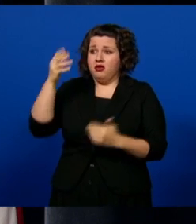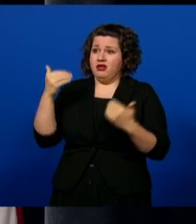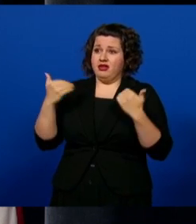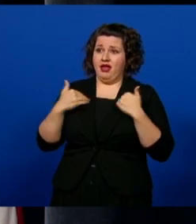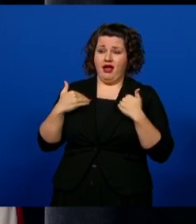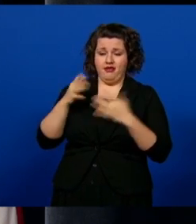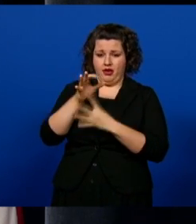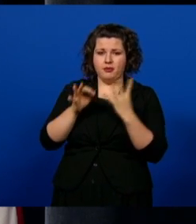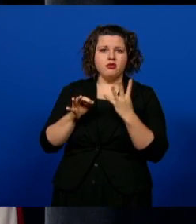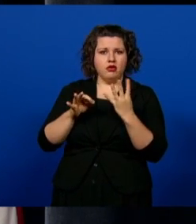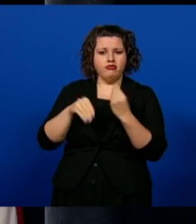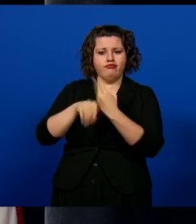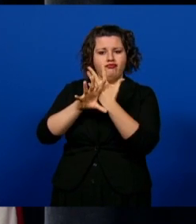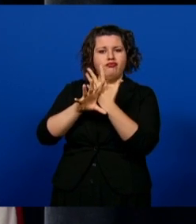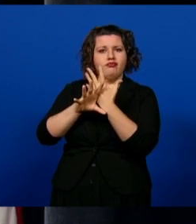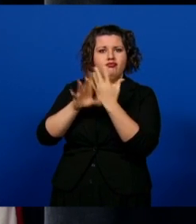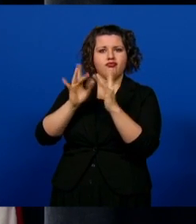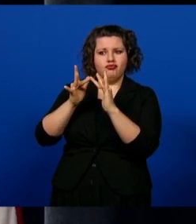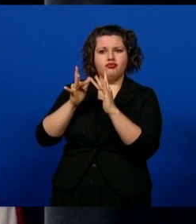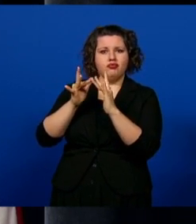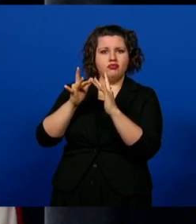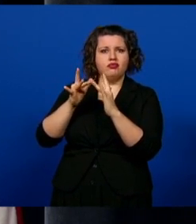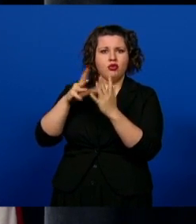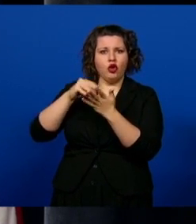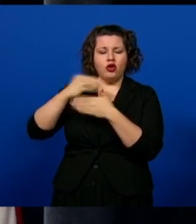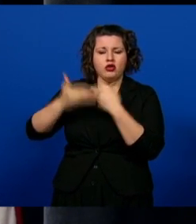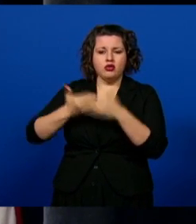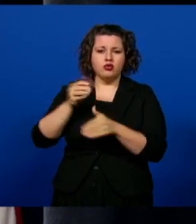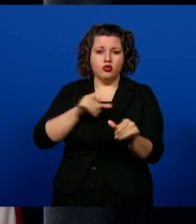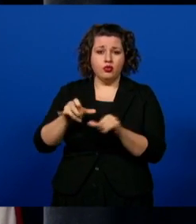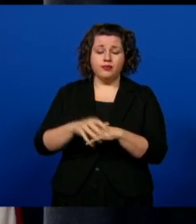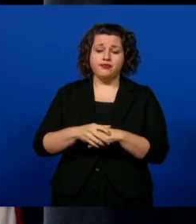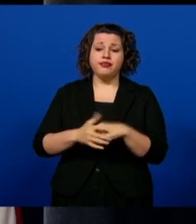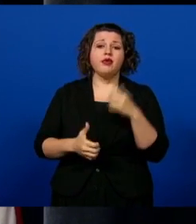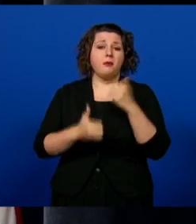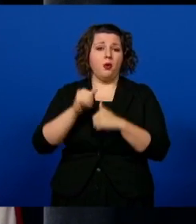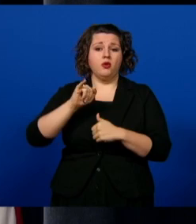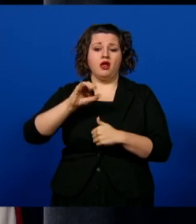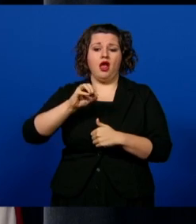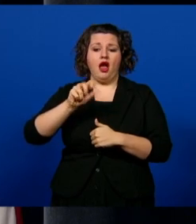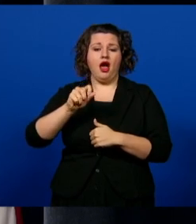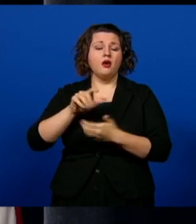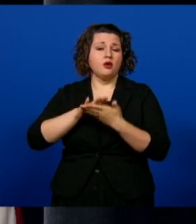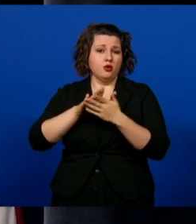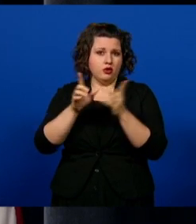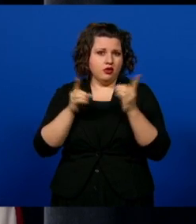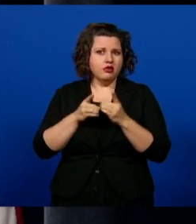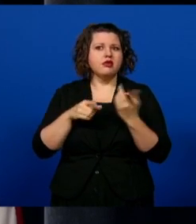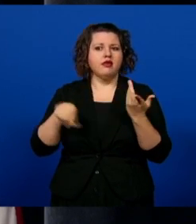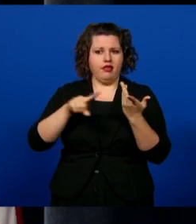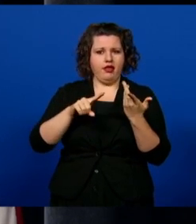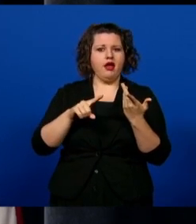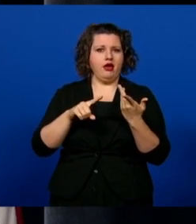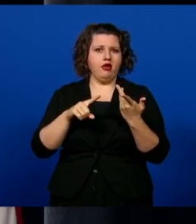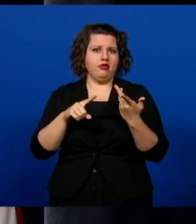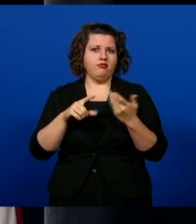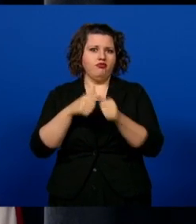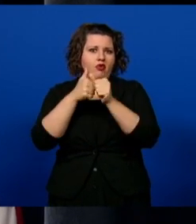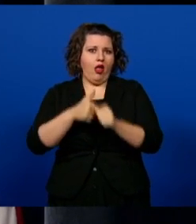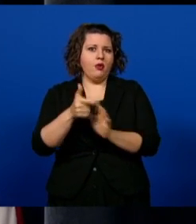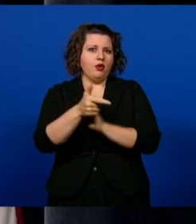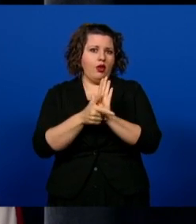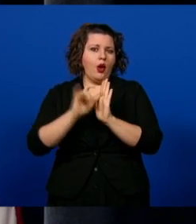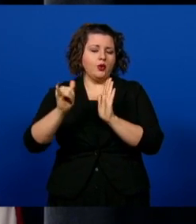of online learning for their kids. The vast majority of Iowa school districts are also making it work within the parameters of state